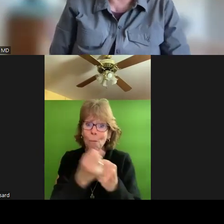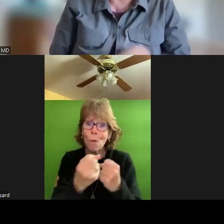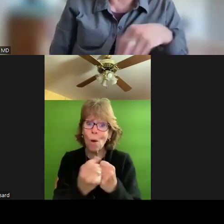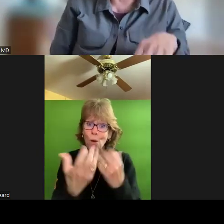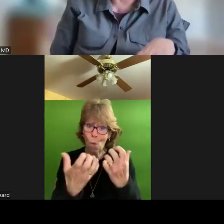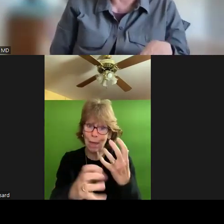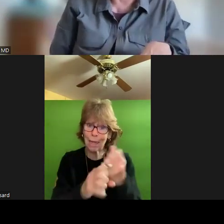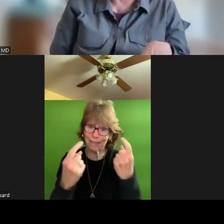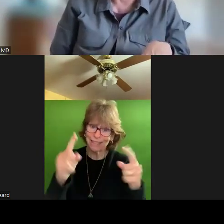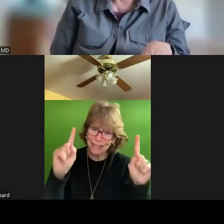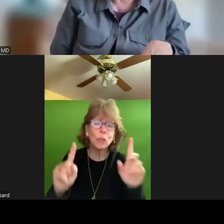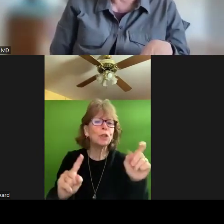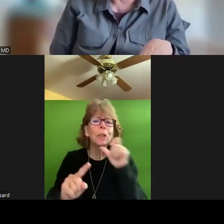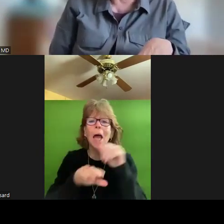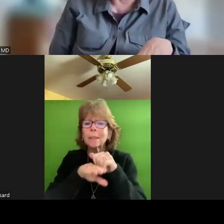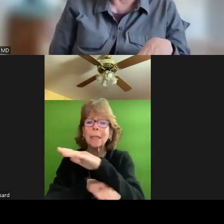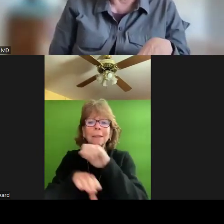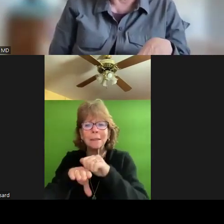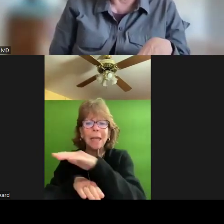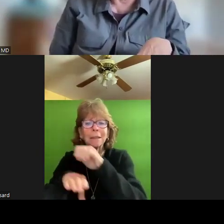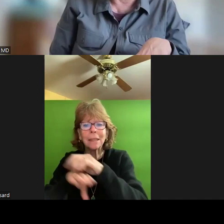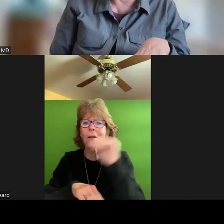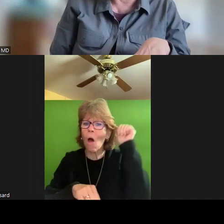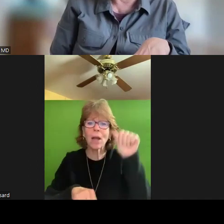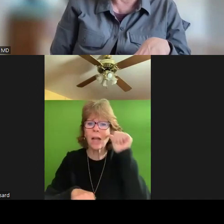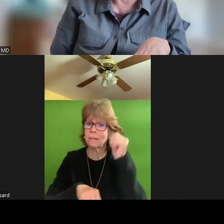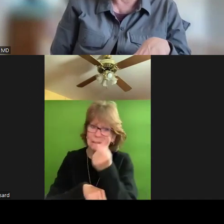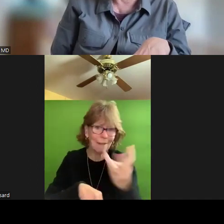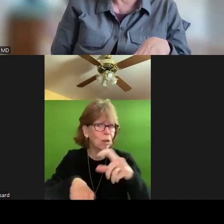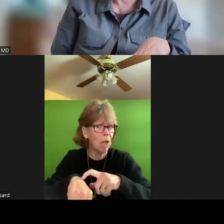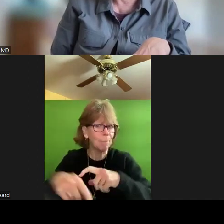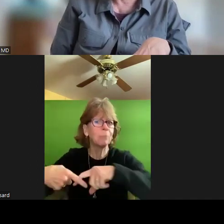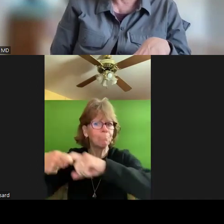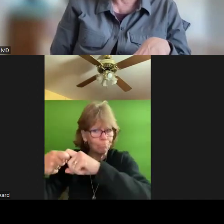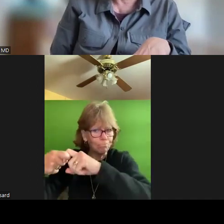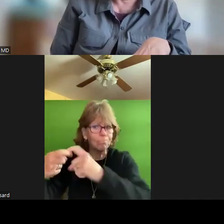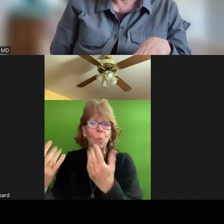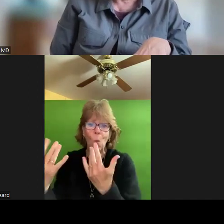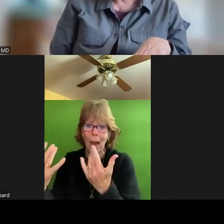before referral to audiology for consultation and further testing.